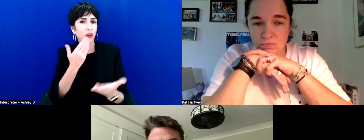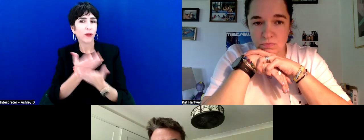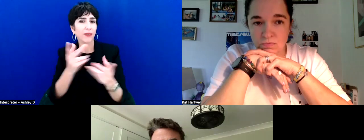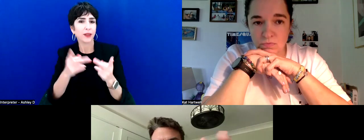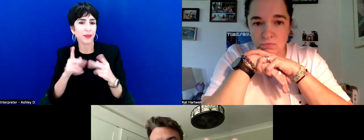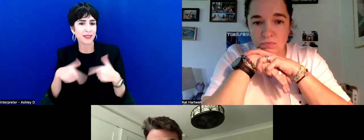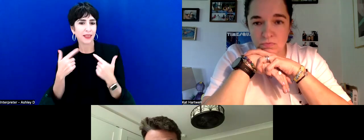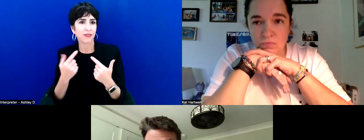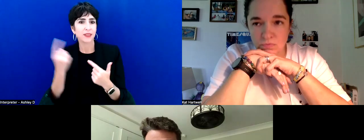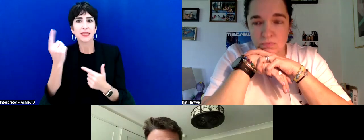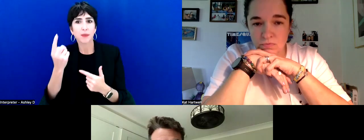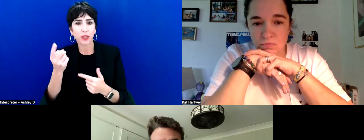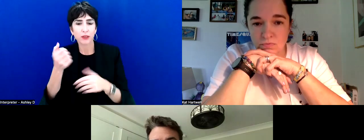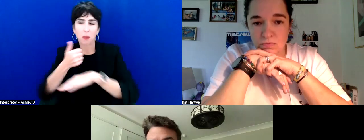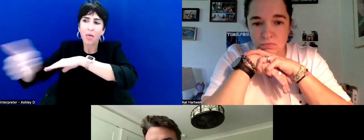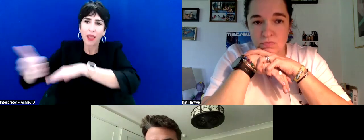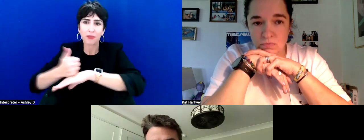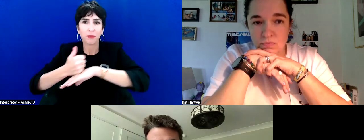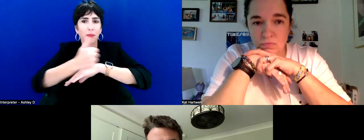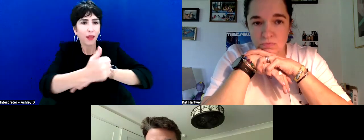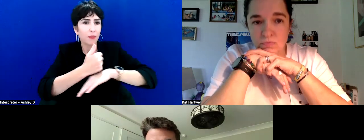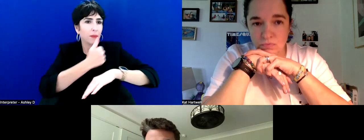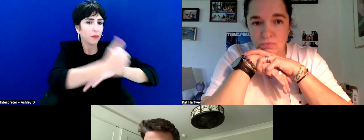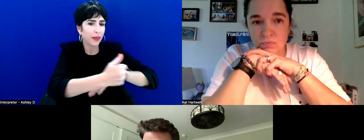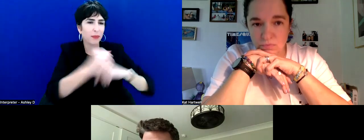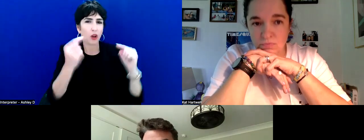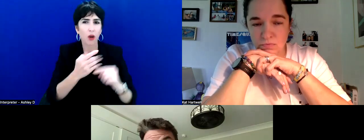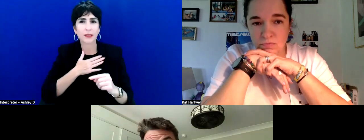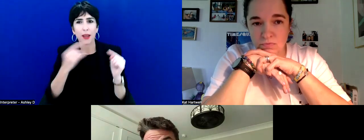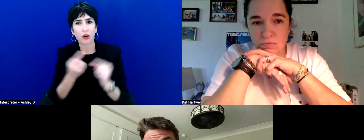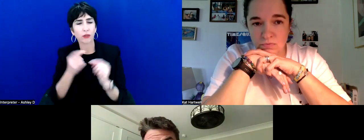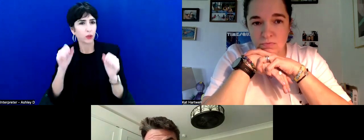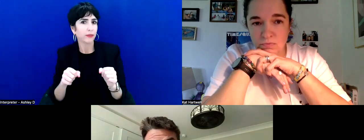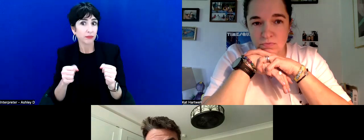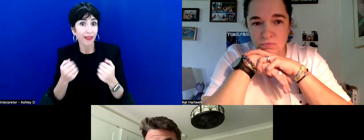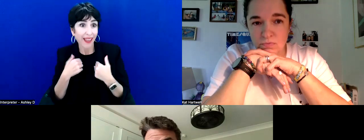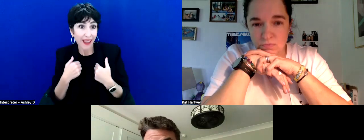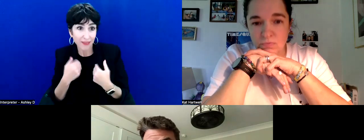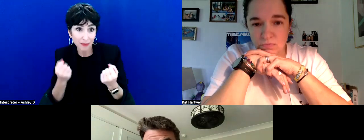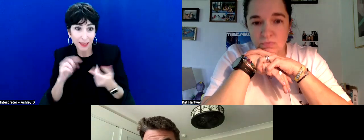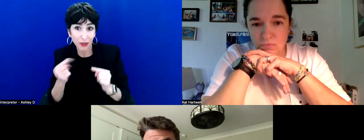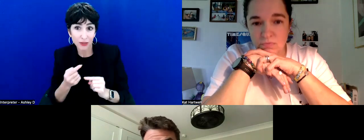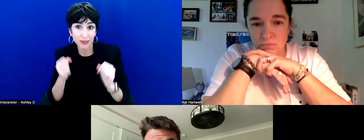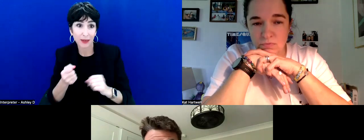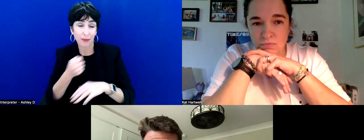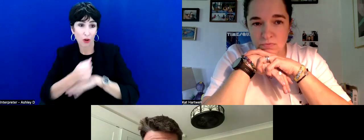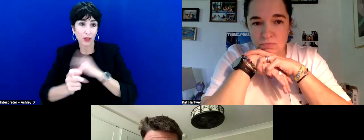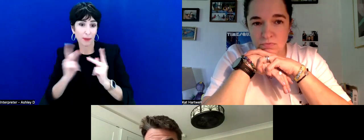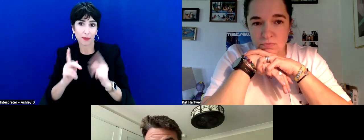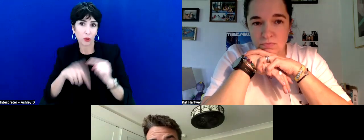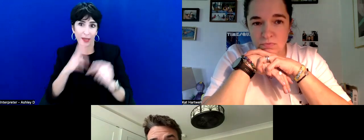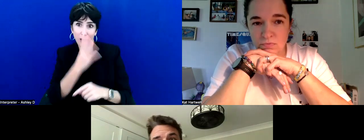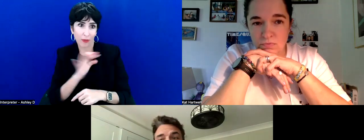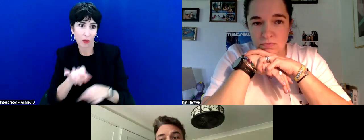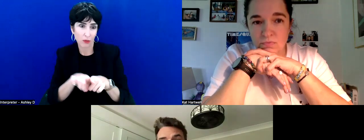where someone else could be to blame. Someone else caused the hurt. And you know what? There are hurts that have been caused by other people, and you can't ignore that